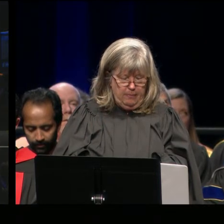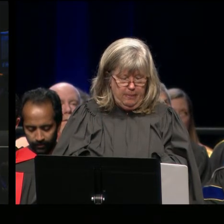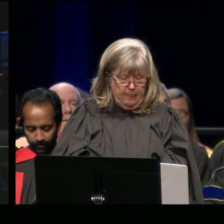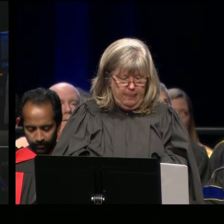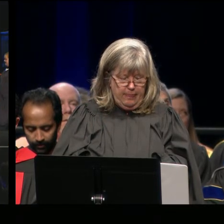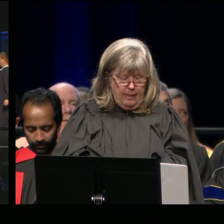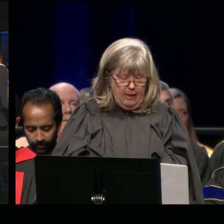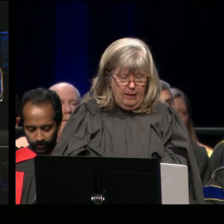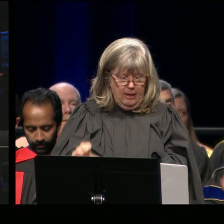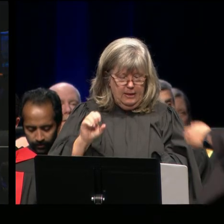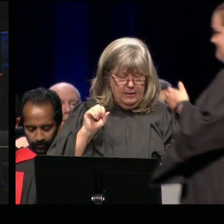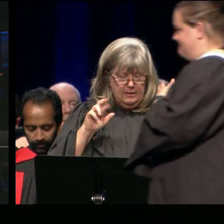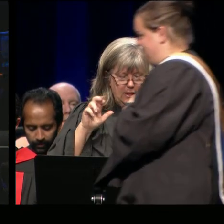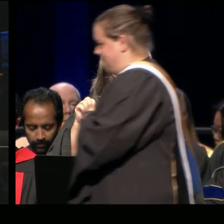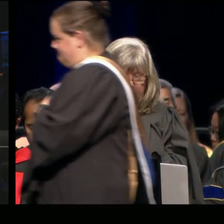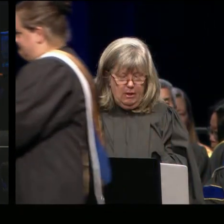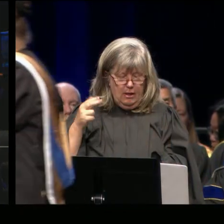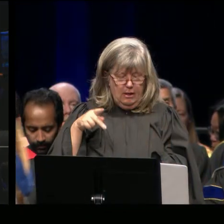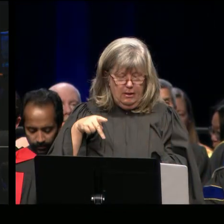Sarah Pepin.